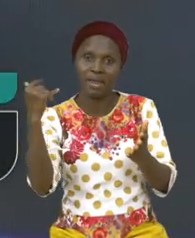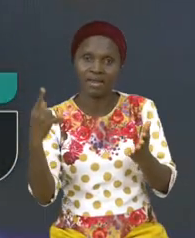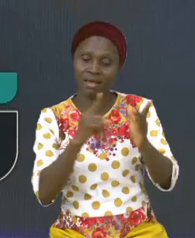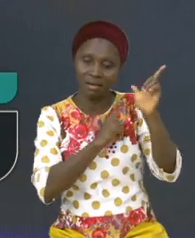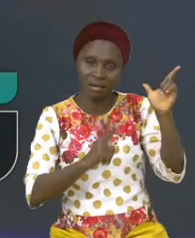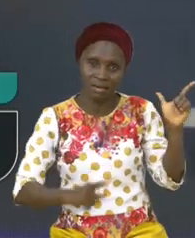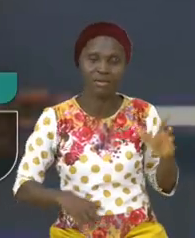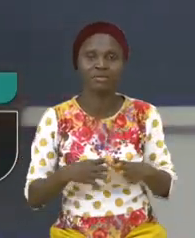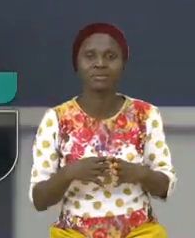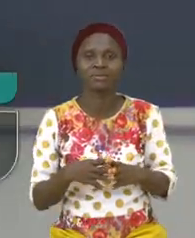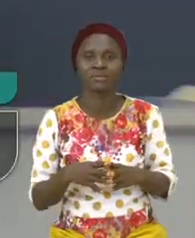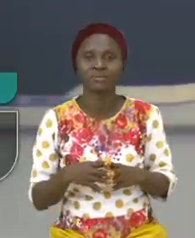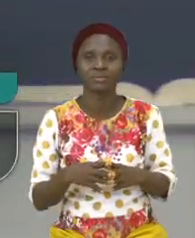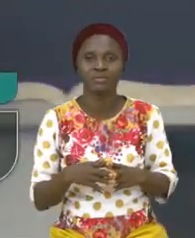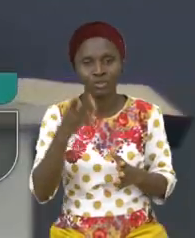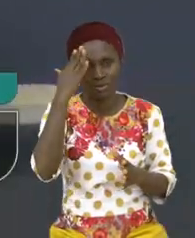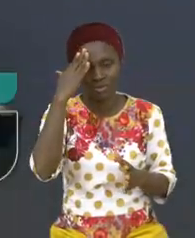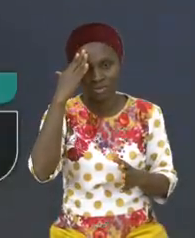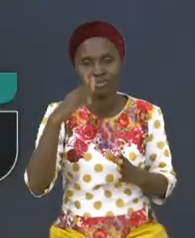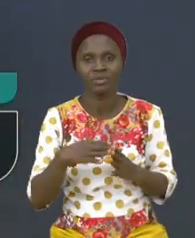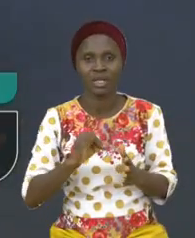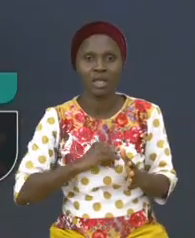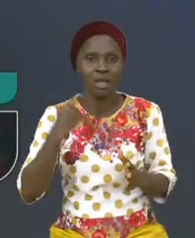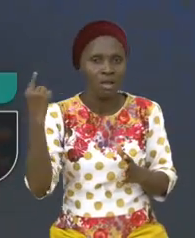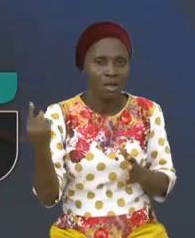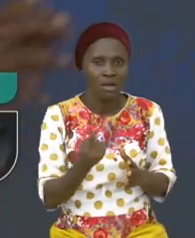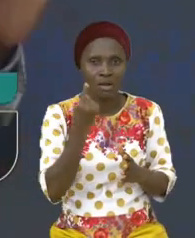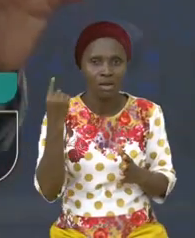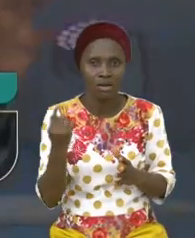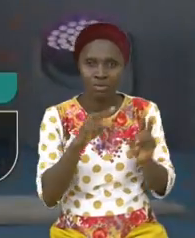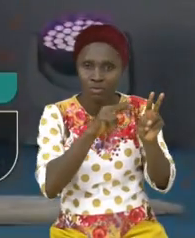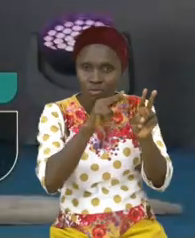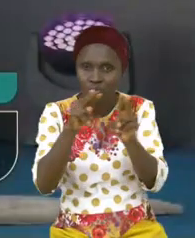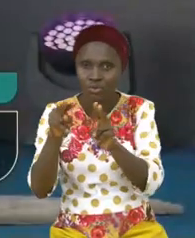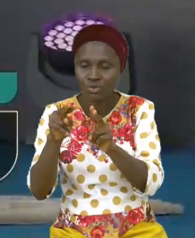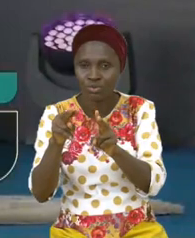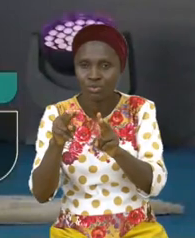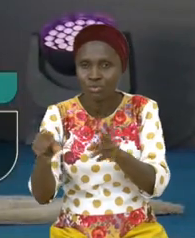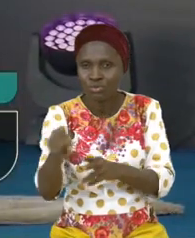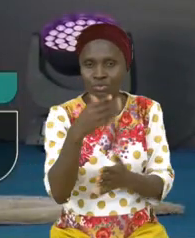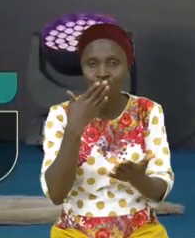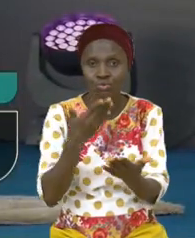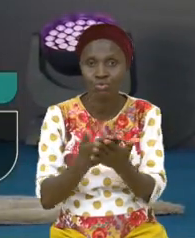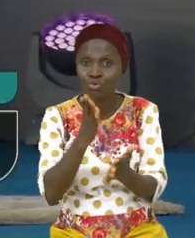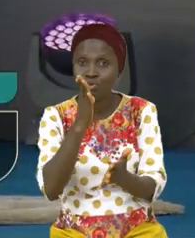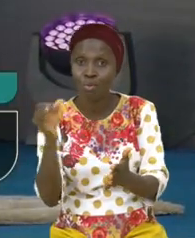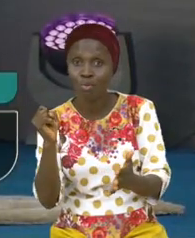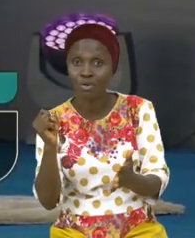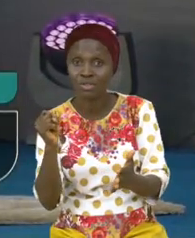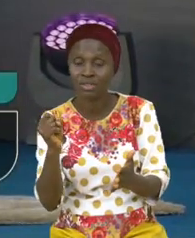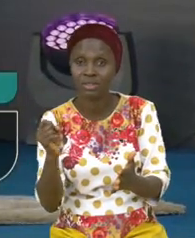Lord. You know, I've always watched those good mothers, their